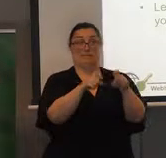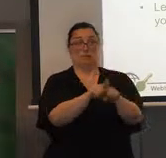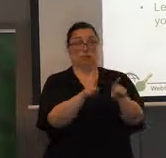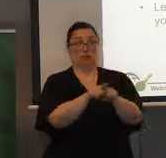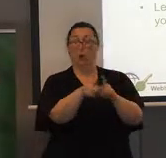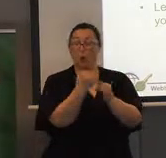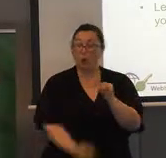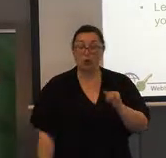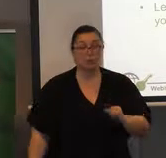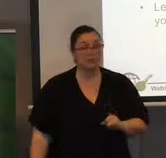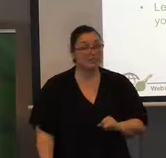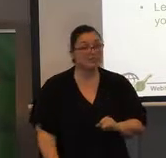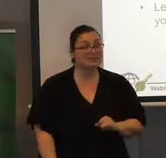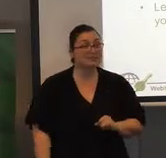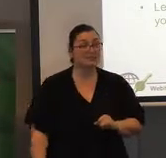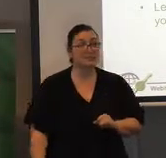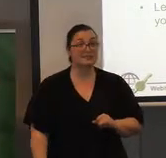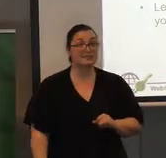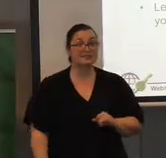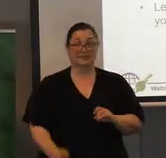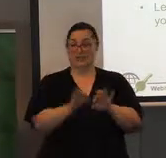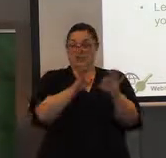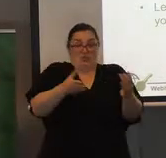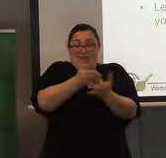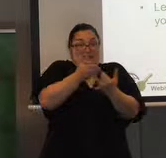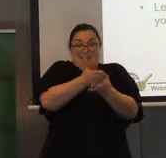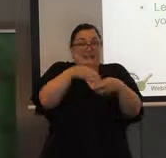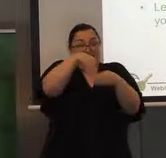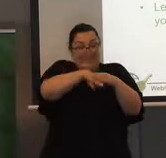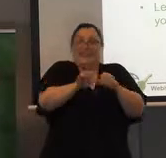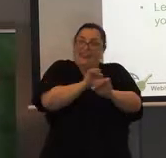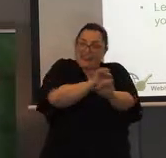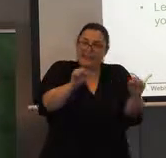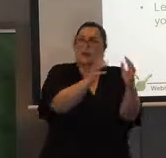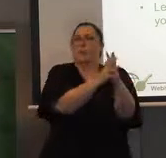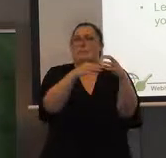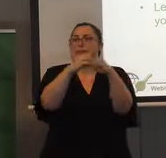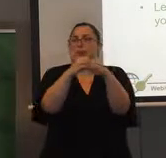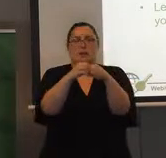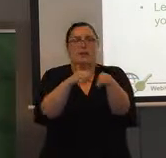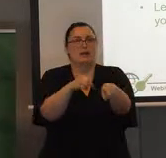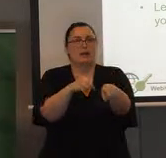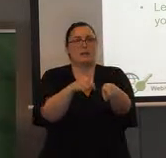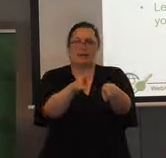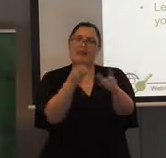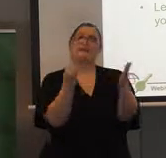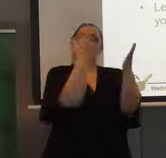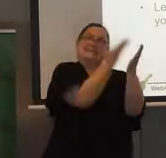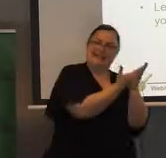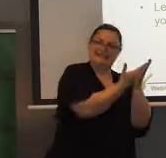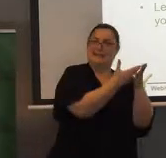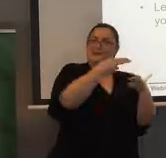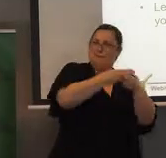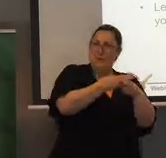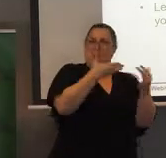well. They were even worse. There was no accessibility provision in there, yet they were planning to